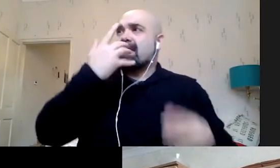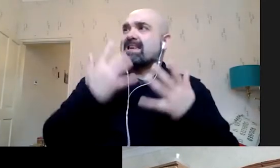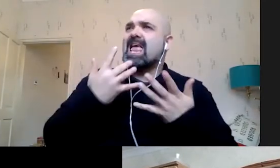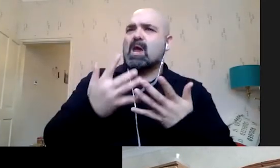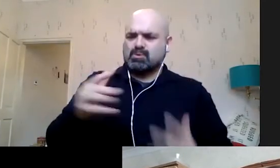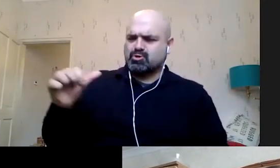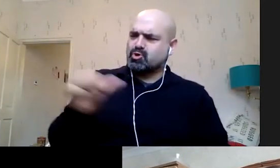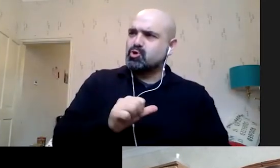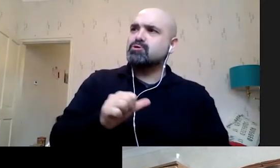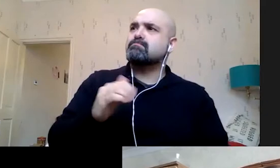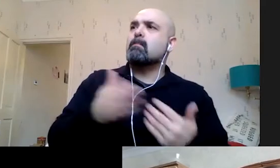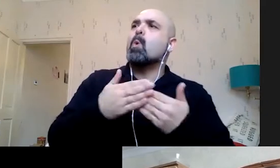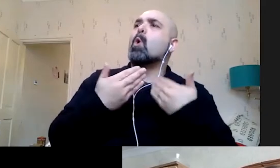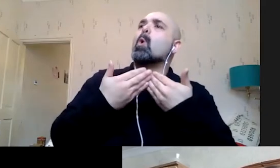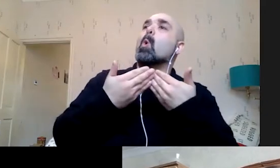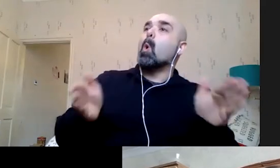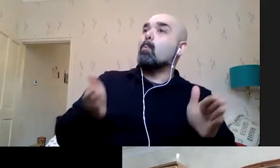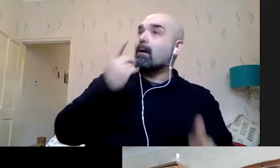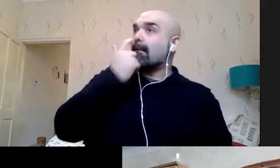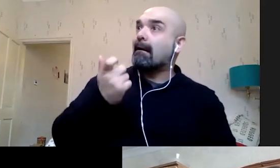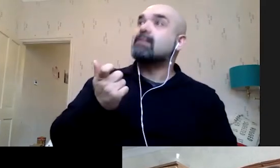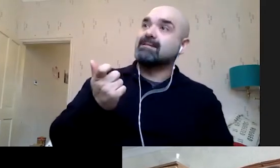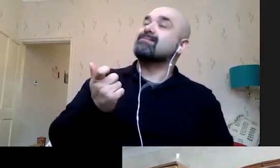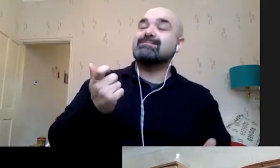least we can be more open about that sort of thing.